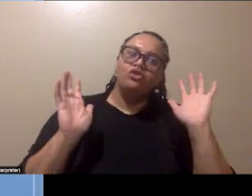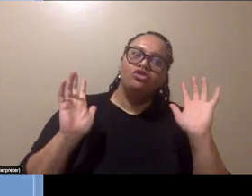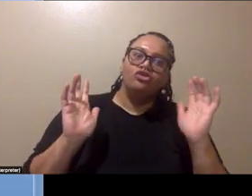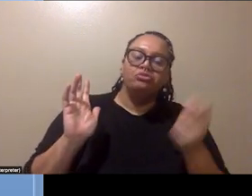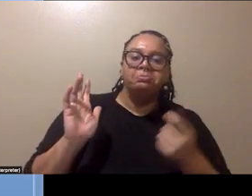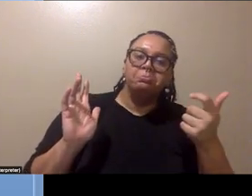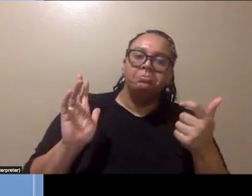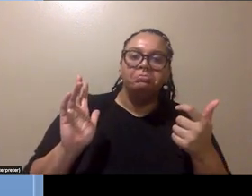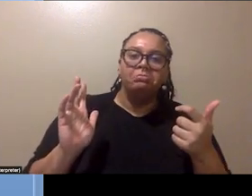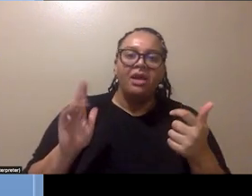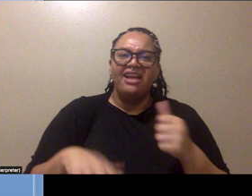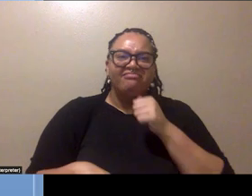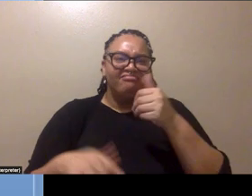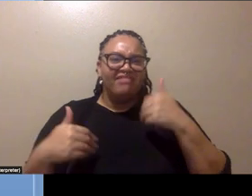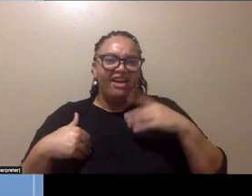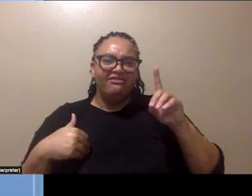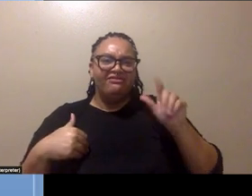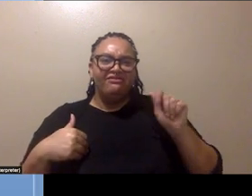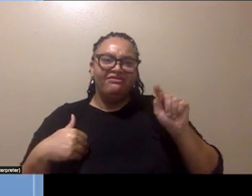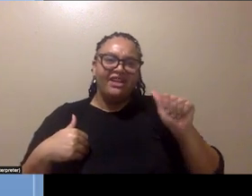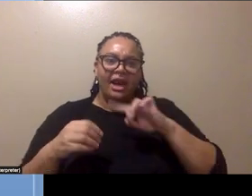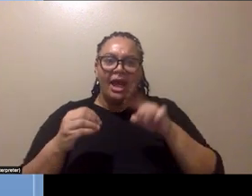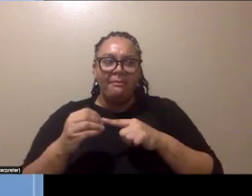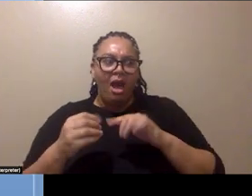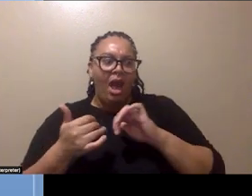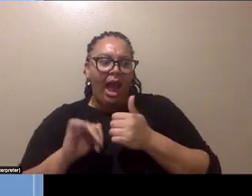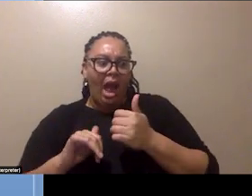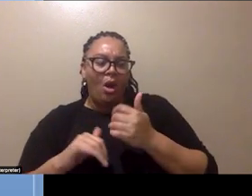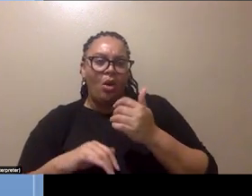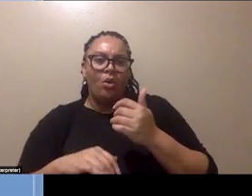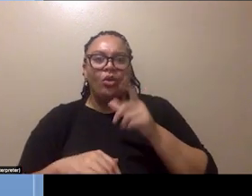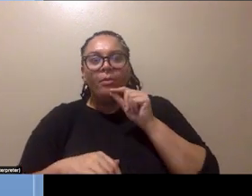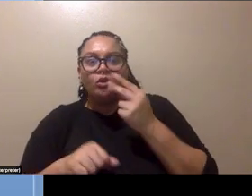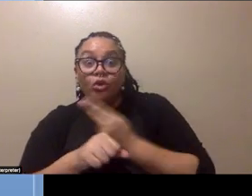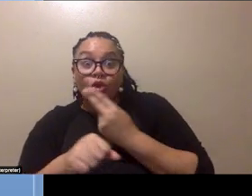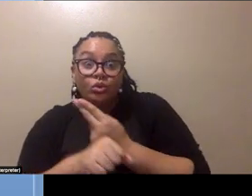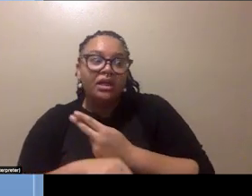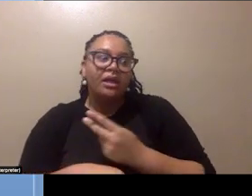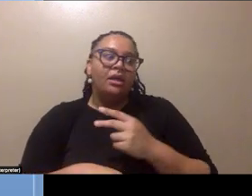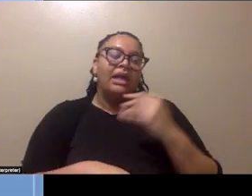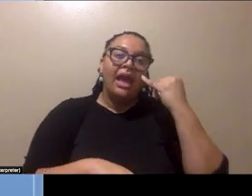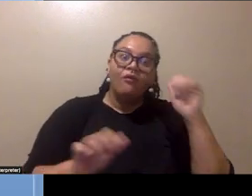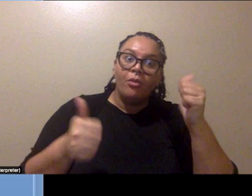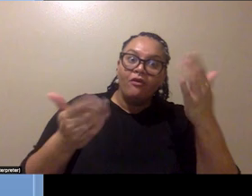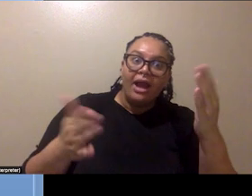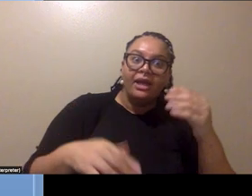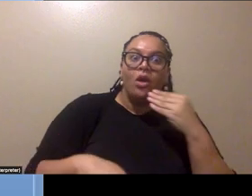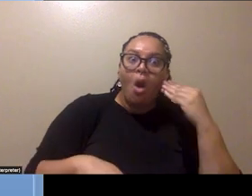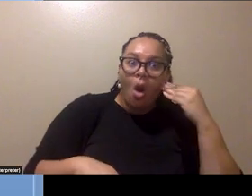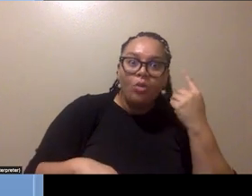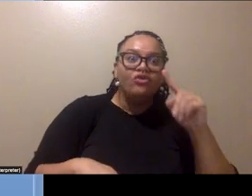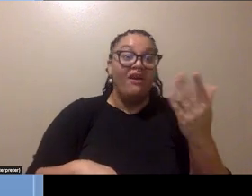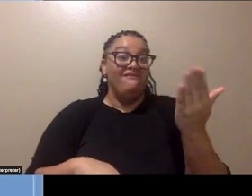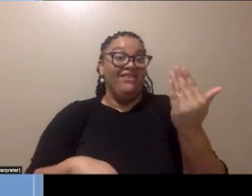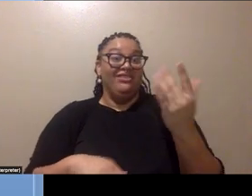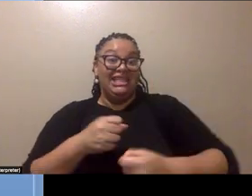and they didn't really have any data on how birds were still using these snags, if they were even still standing or providing any